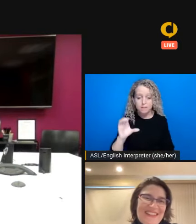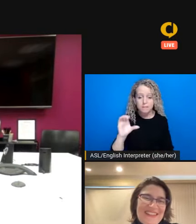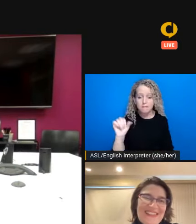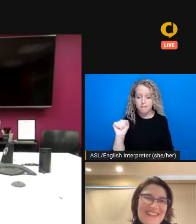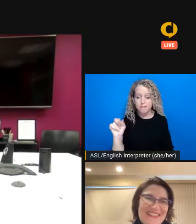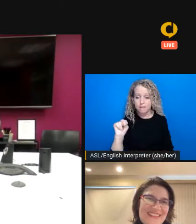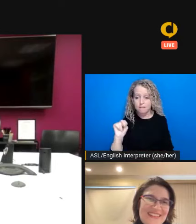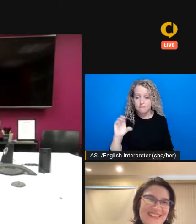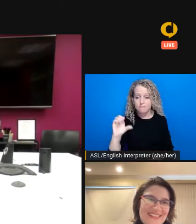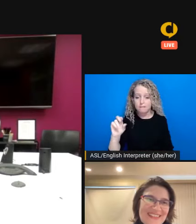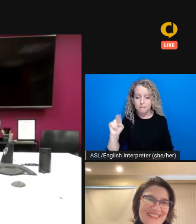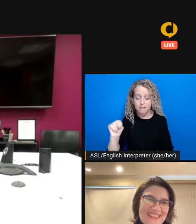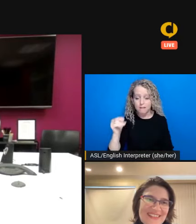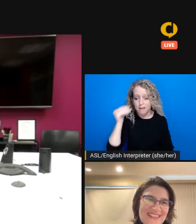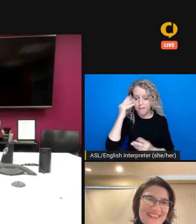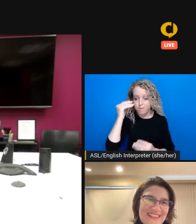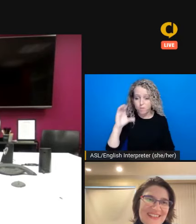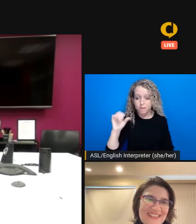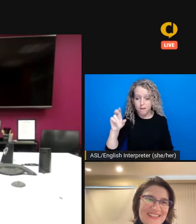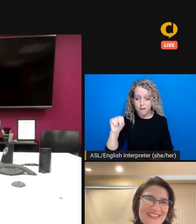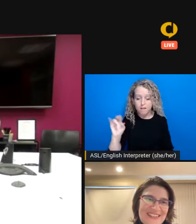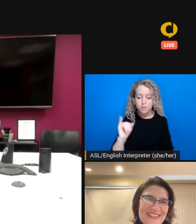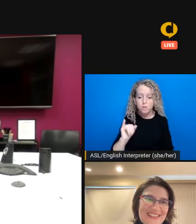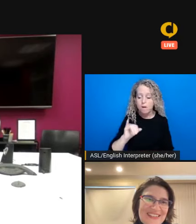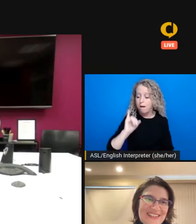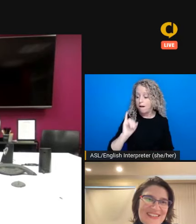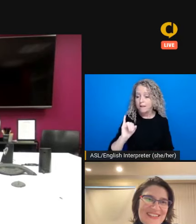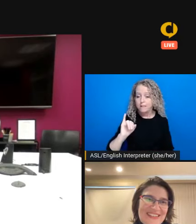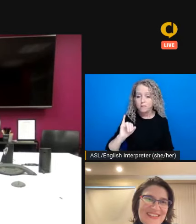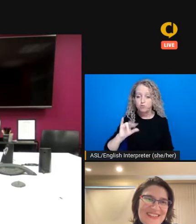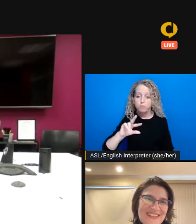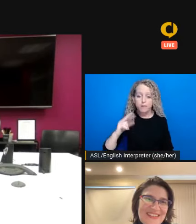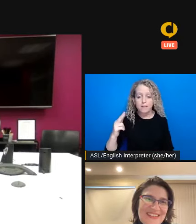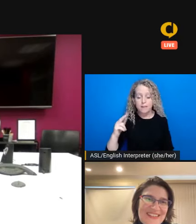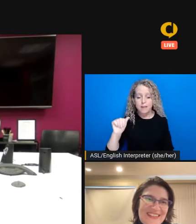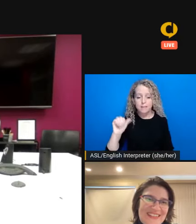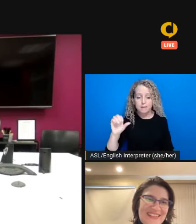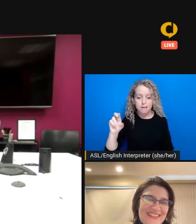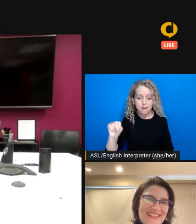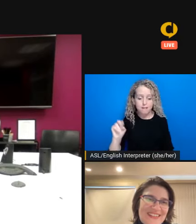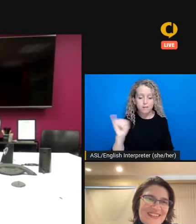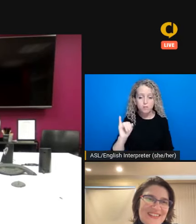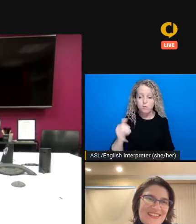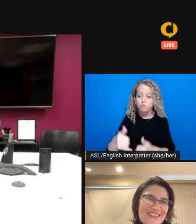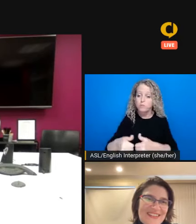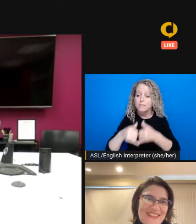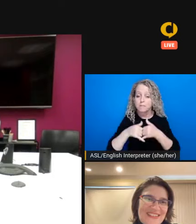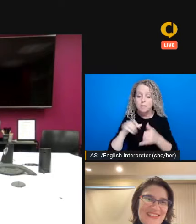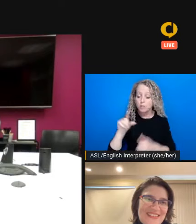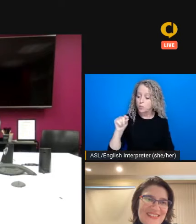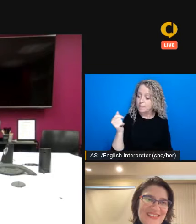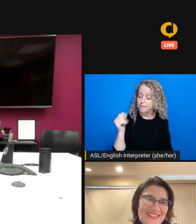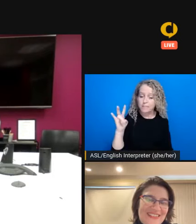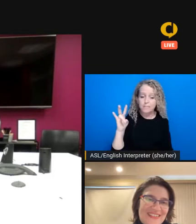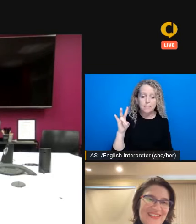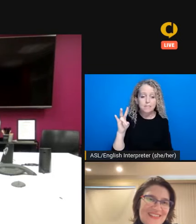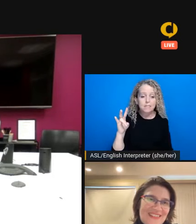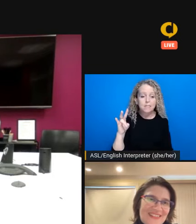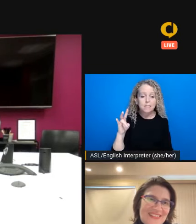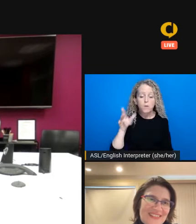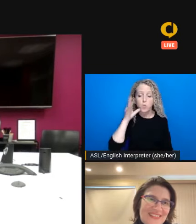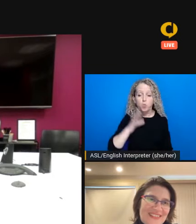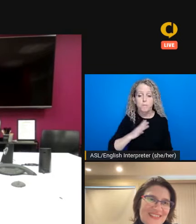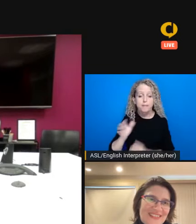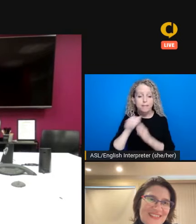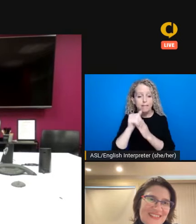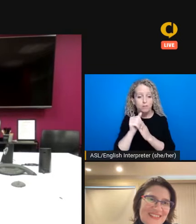InfoCAN. And she's a member of the IEEE and the ACM and a recipient of the 2017 DNS Women Leaders in the